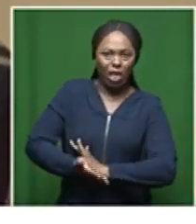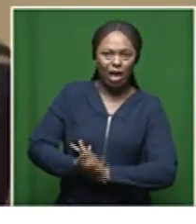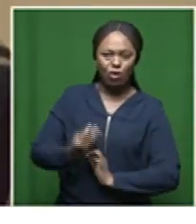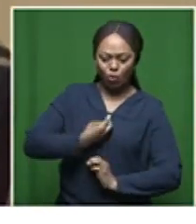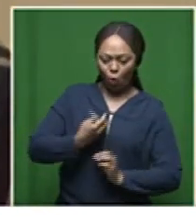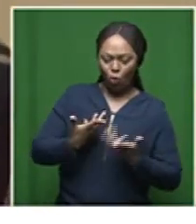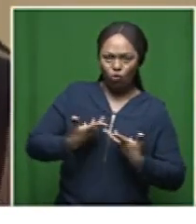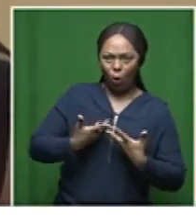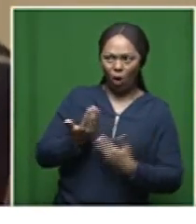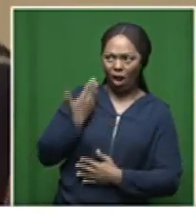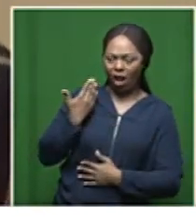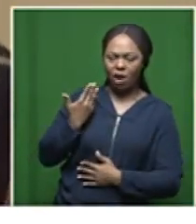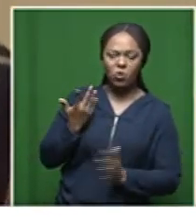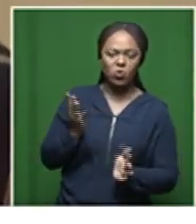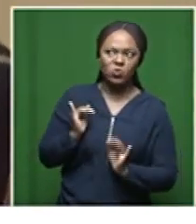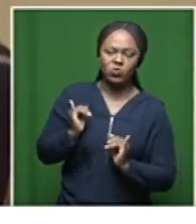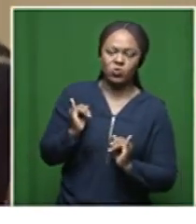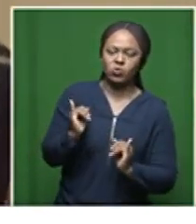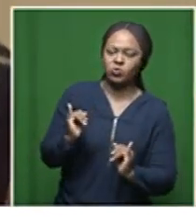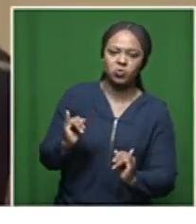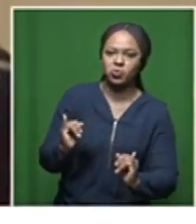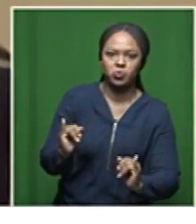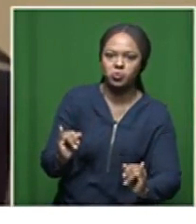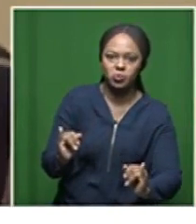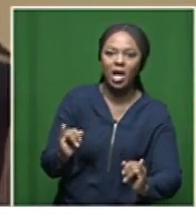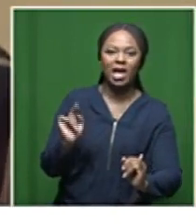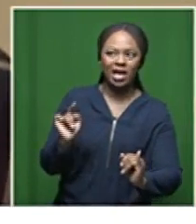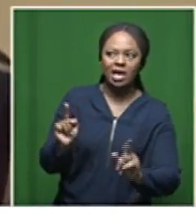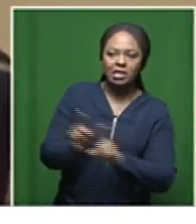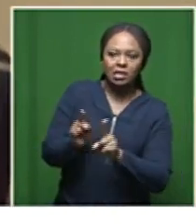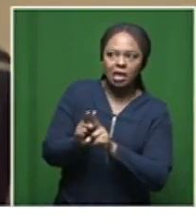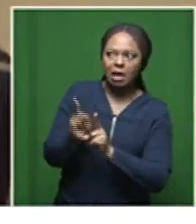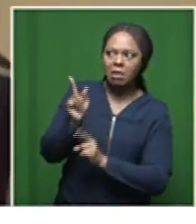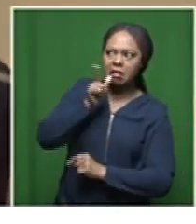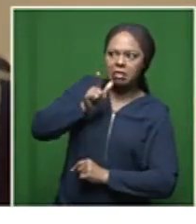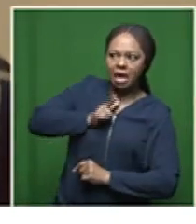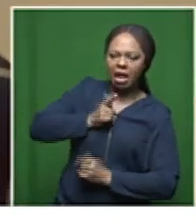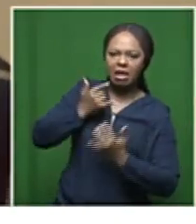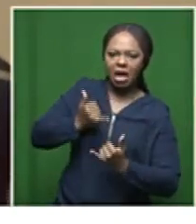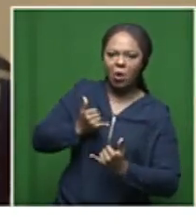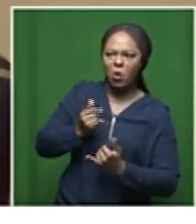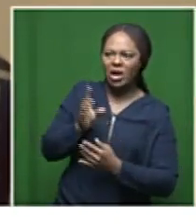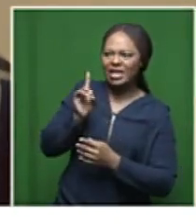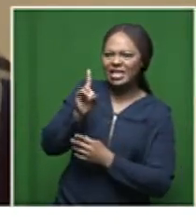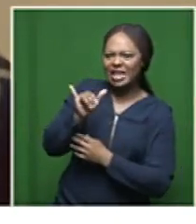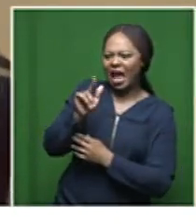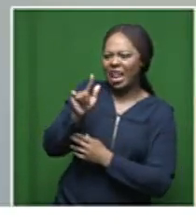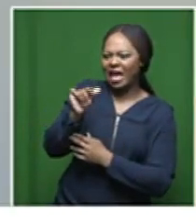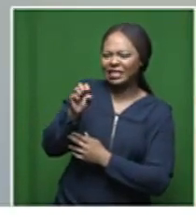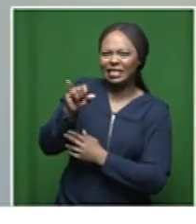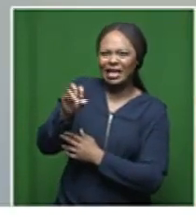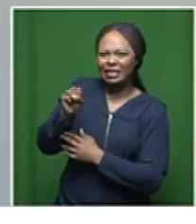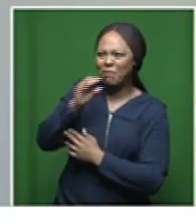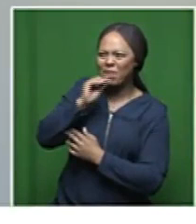quite traumatic, So also being told that you're going to be on dialysis and you don't know what dialysis is, and